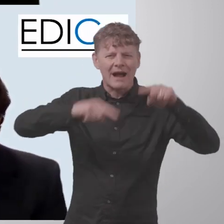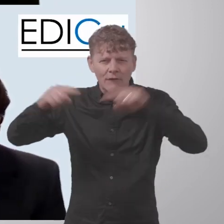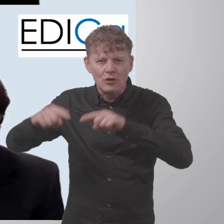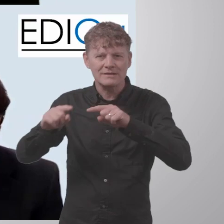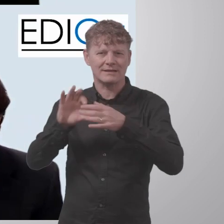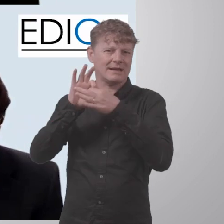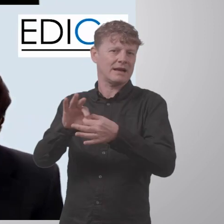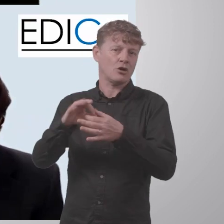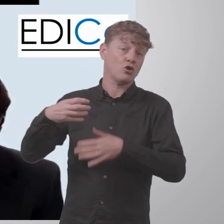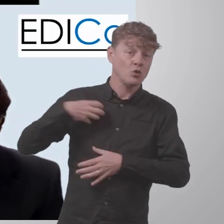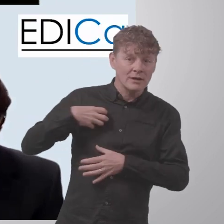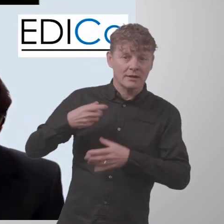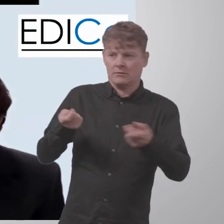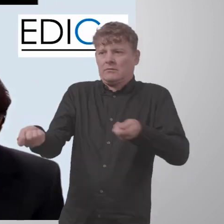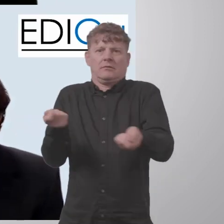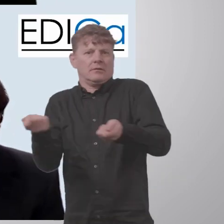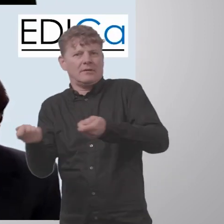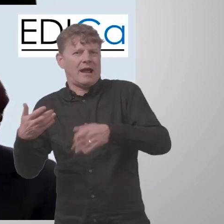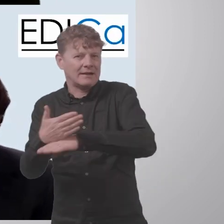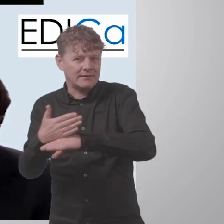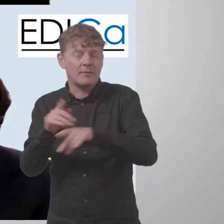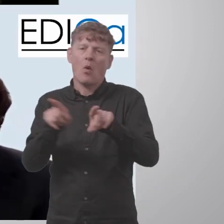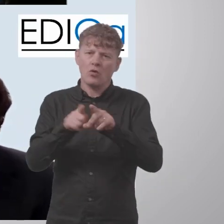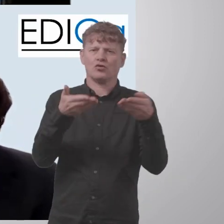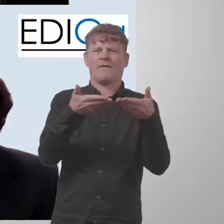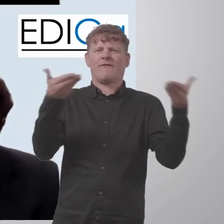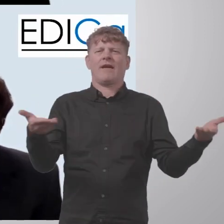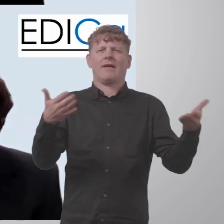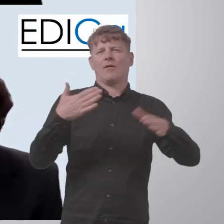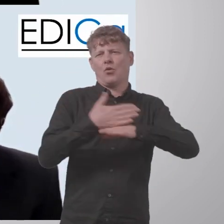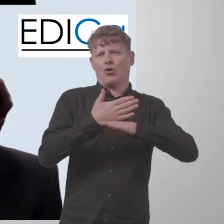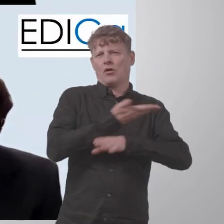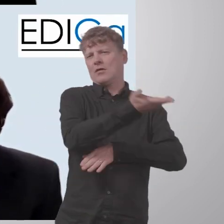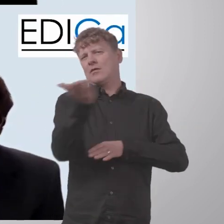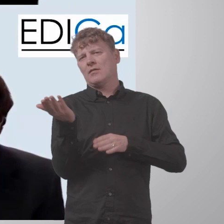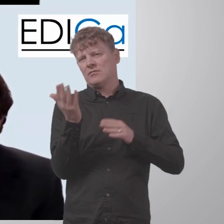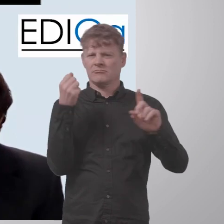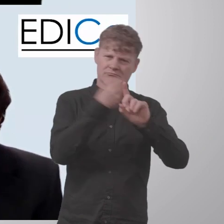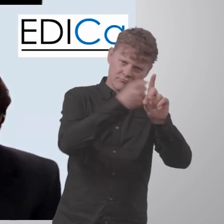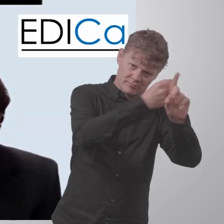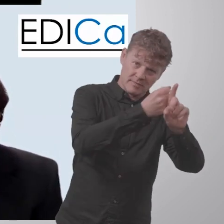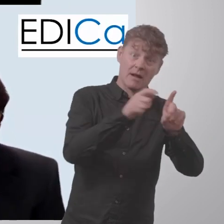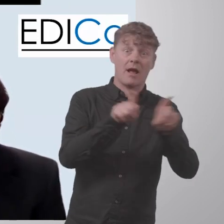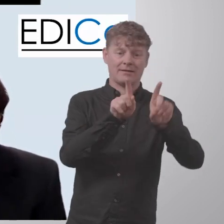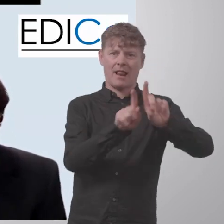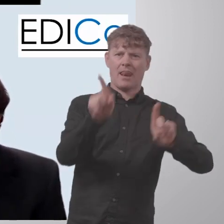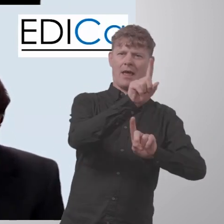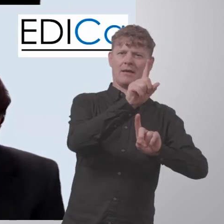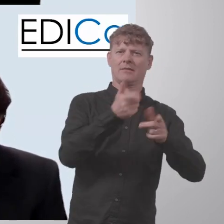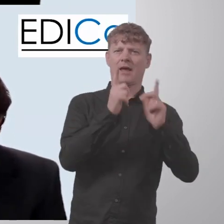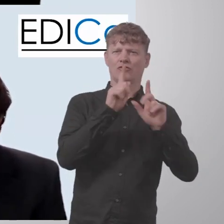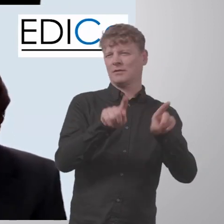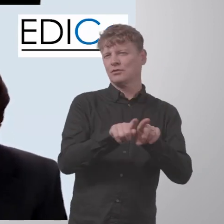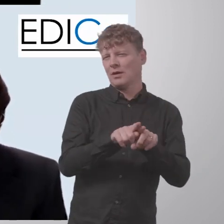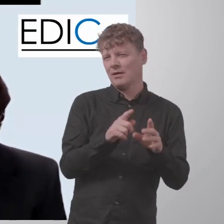also related to fair work, and also to do with line management as well. So kind of in a way, I find myself